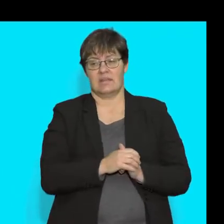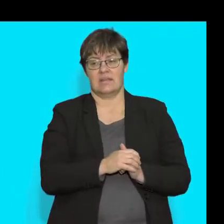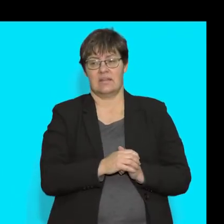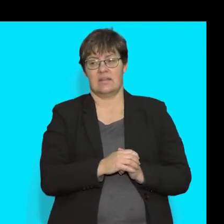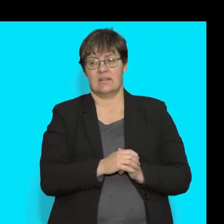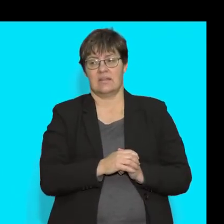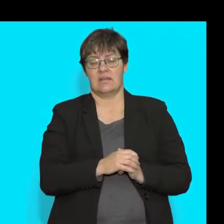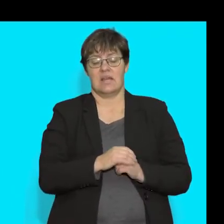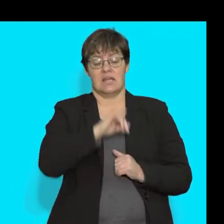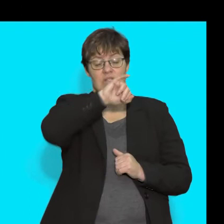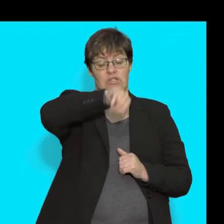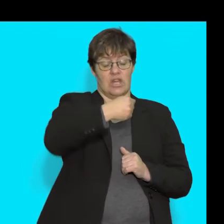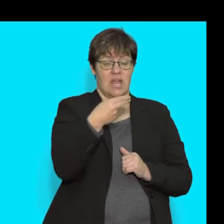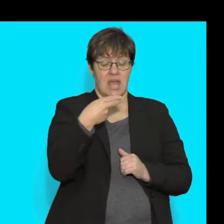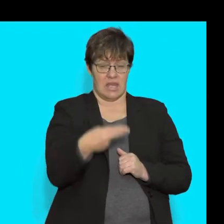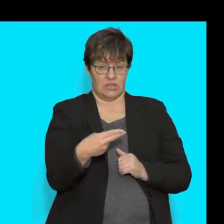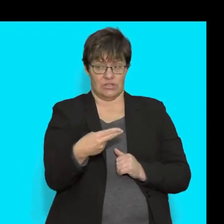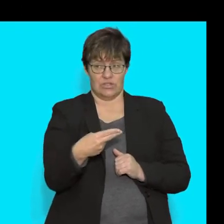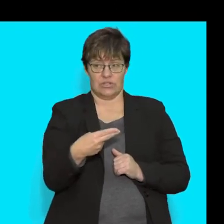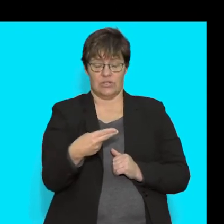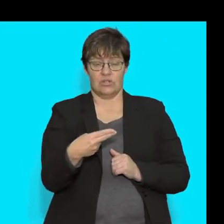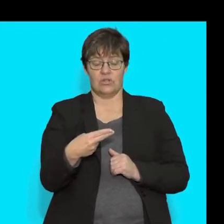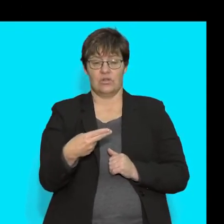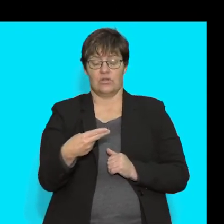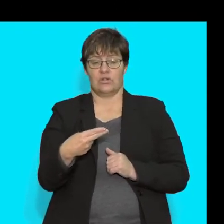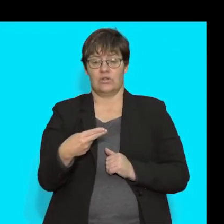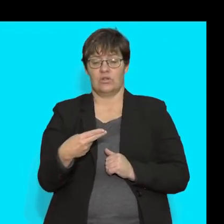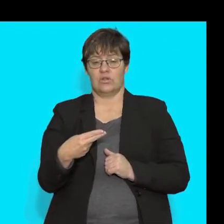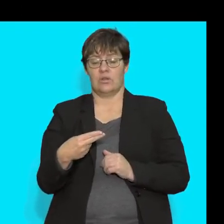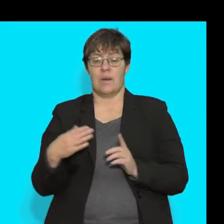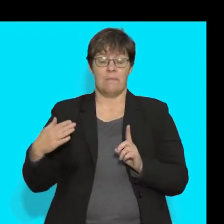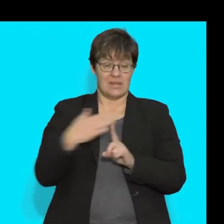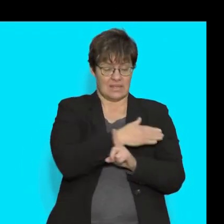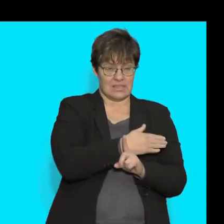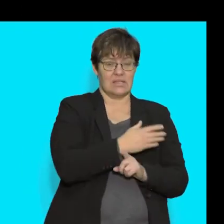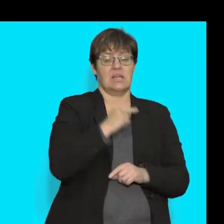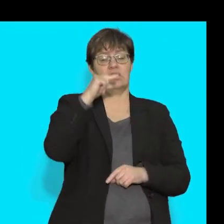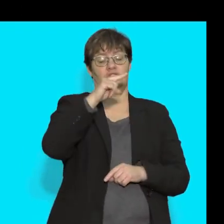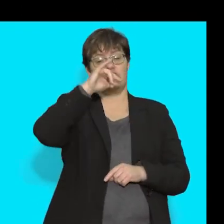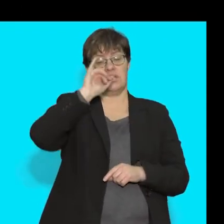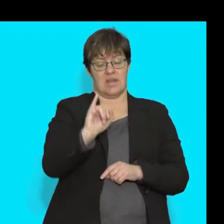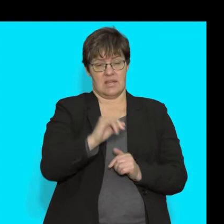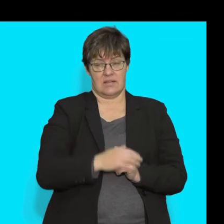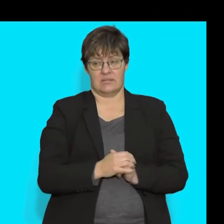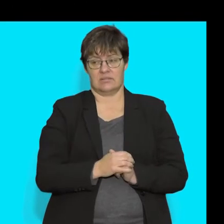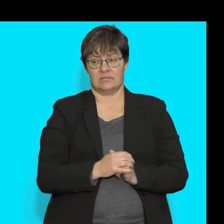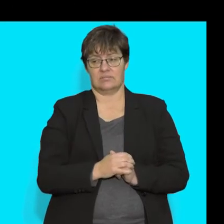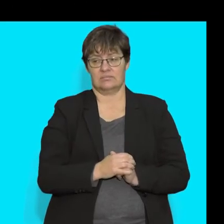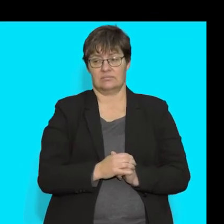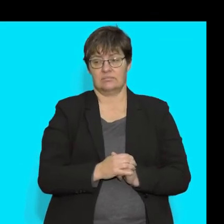just that JH is bisecting GI.